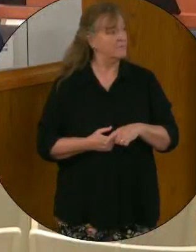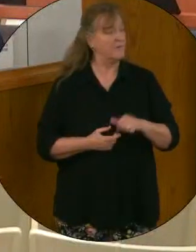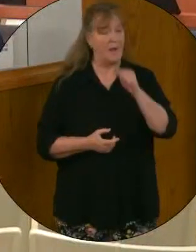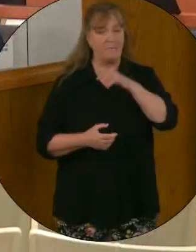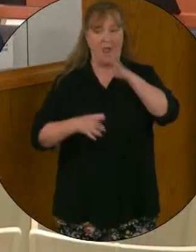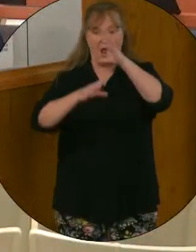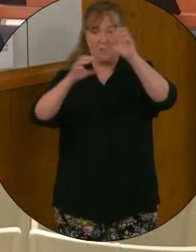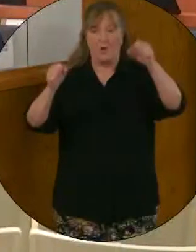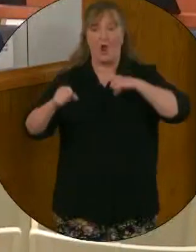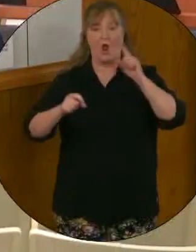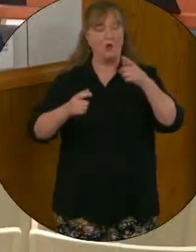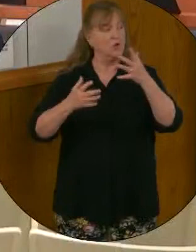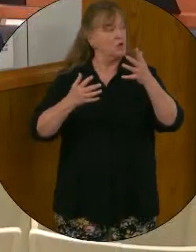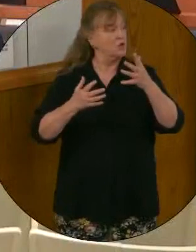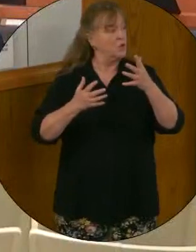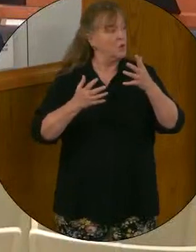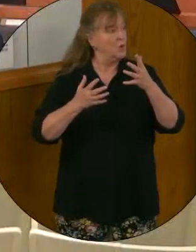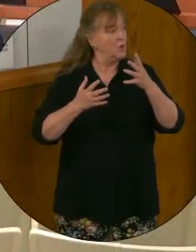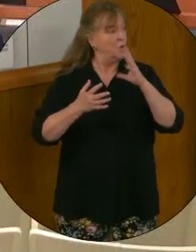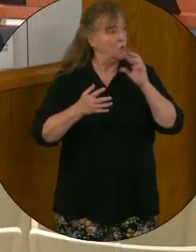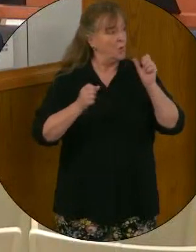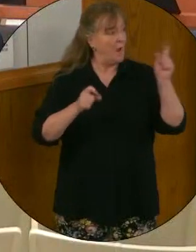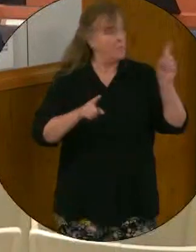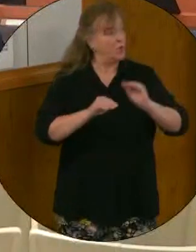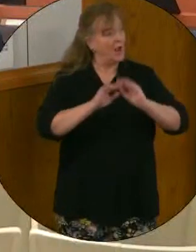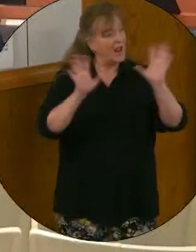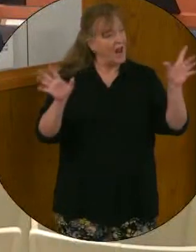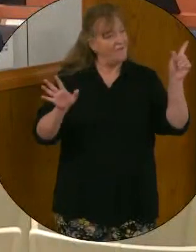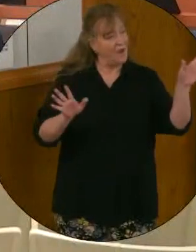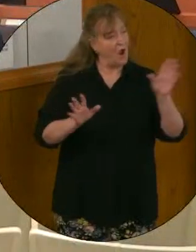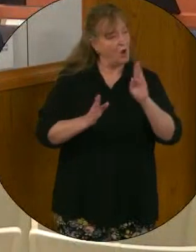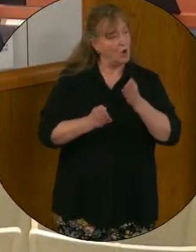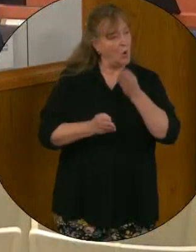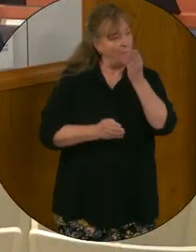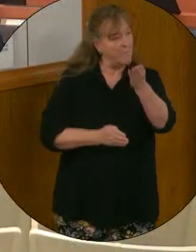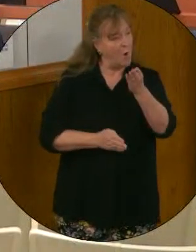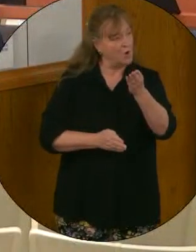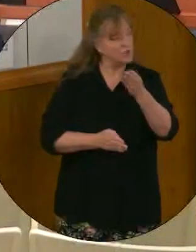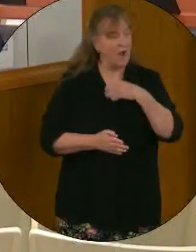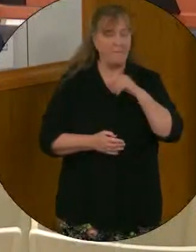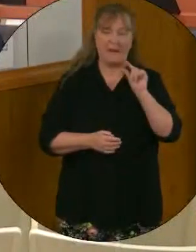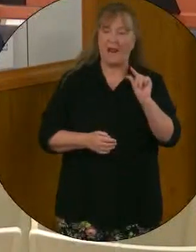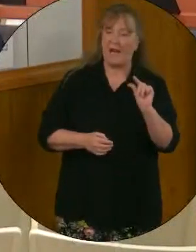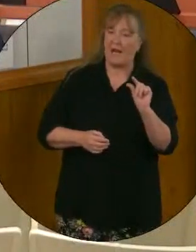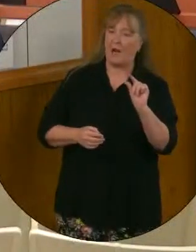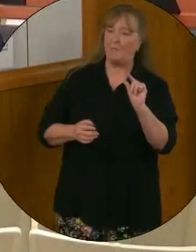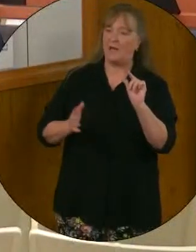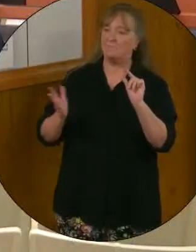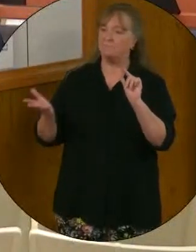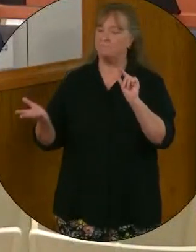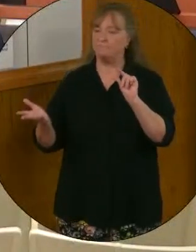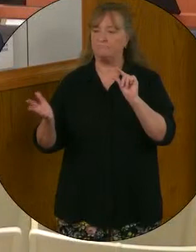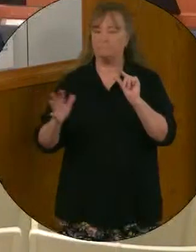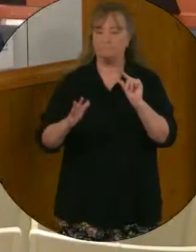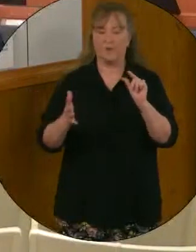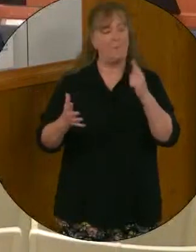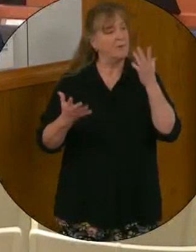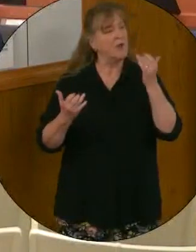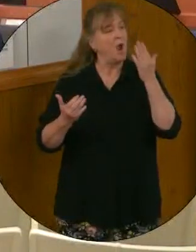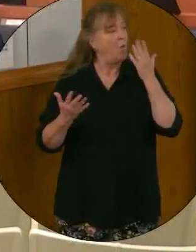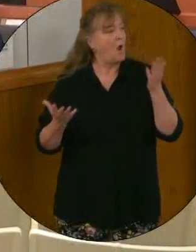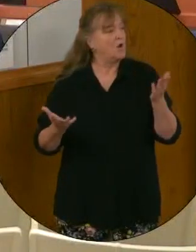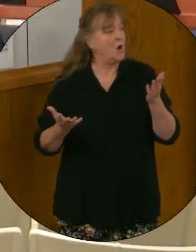Madam President, I just want you to, would you be able to clarify your motion just a little bit? Because I want to know